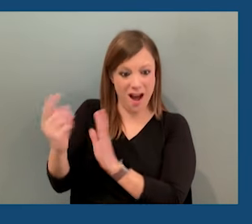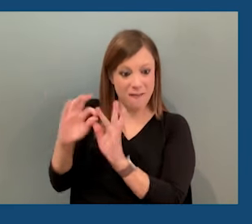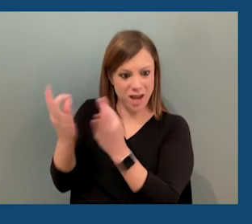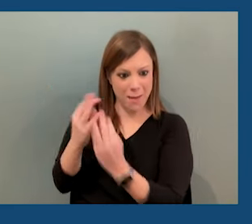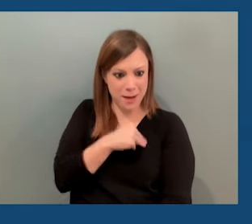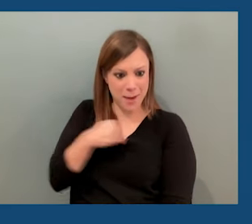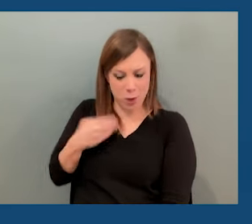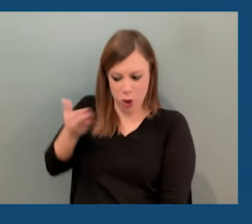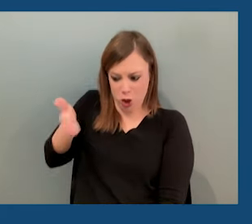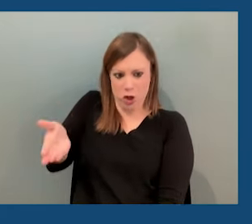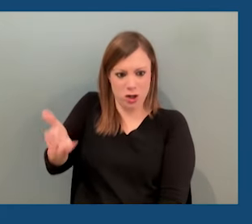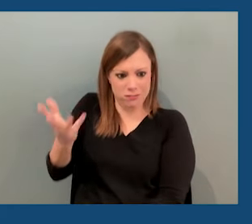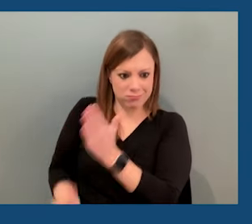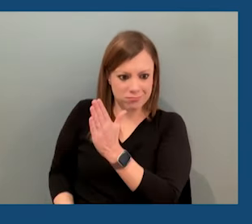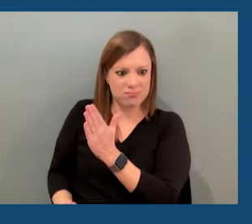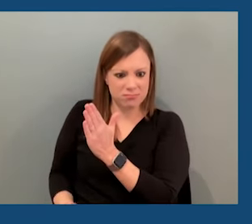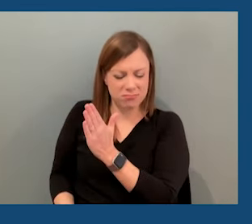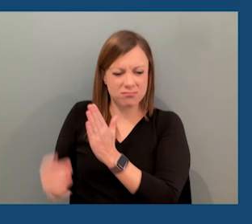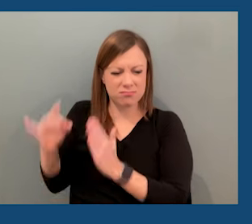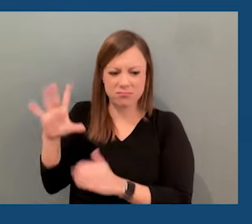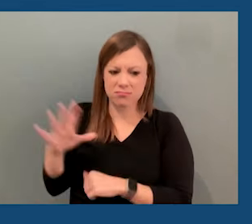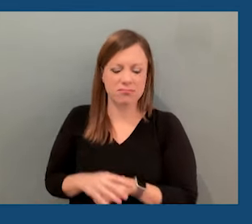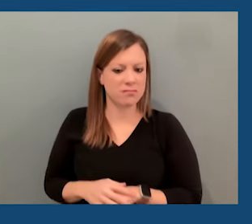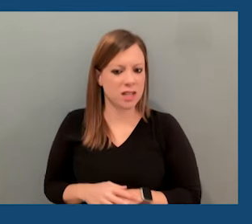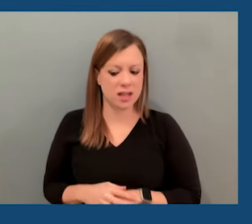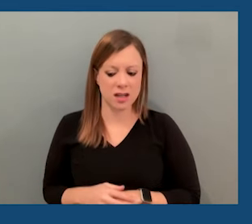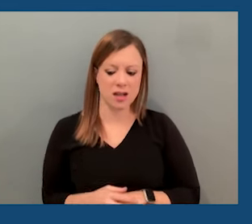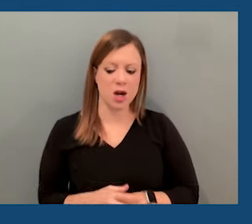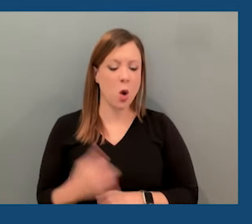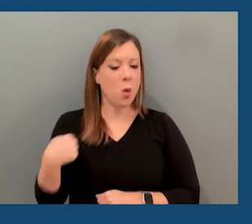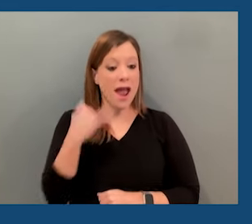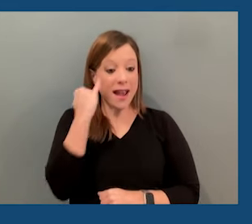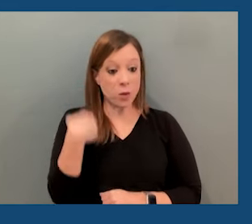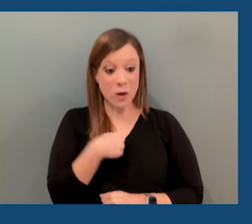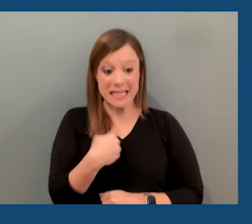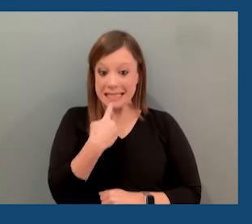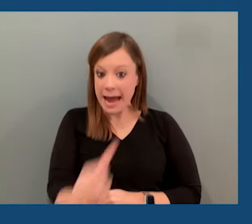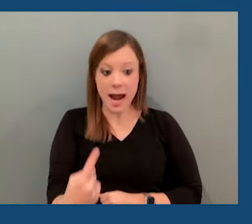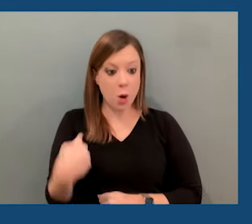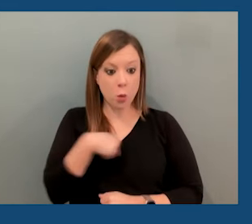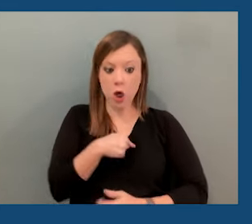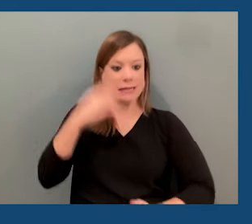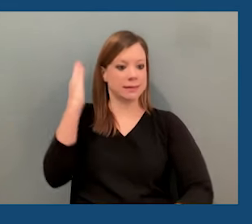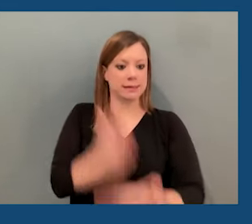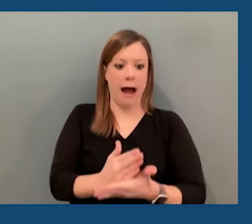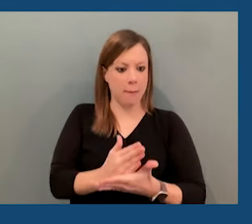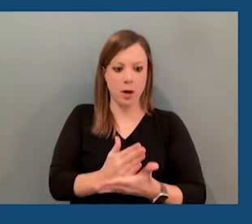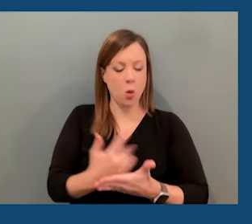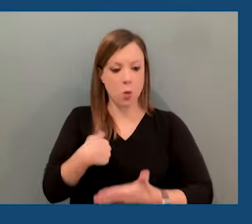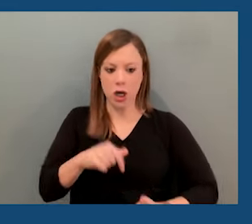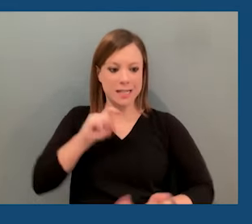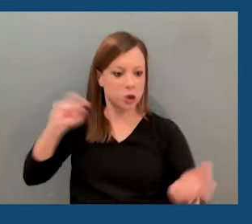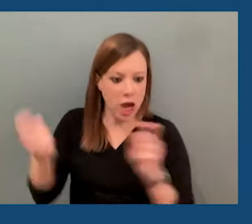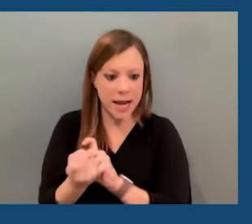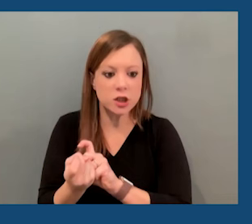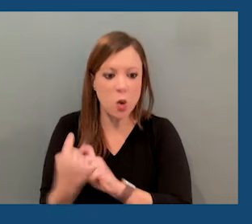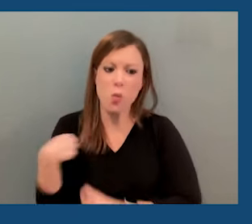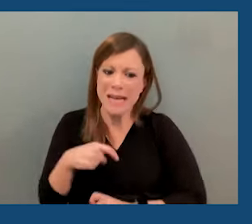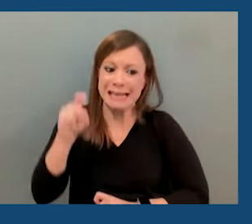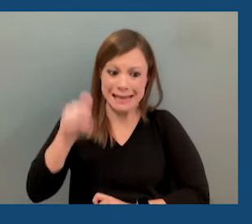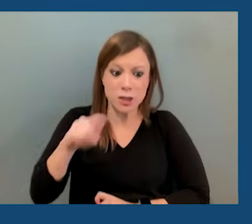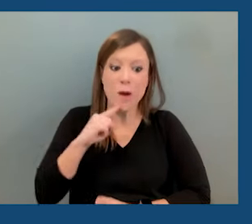families that came afterward. When we say no more, we need to do even more. And even Sullivan County, you know, beautiful little